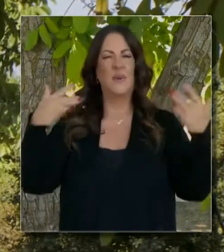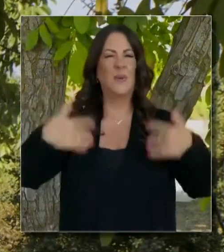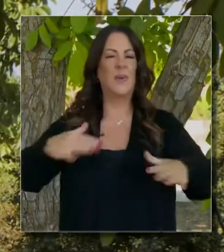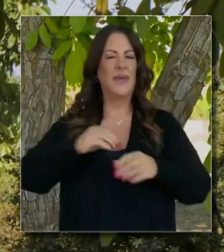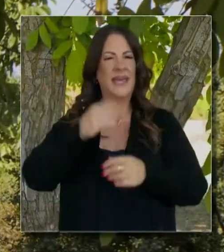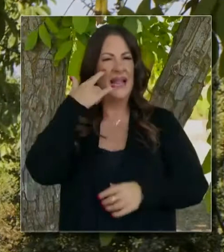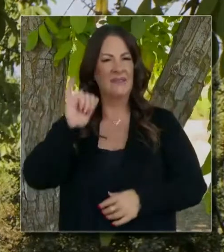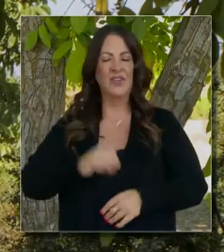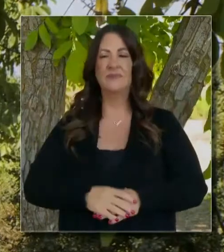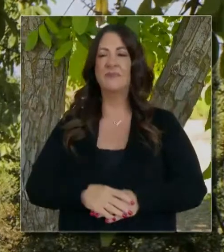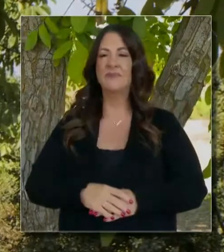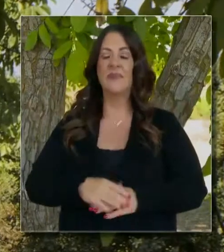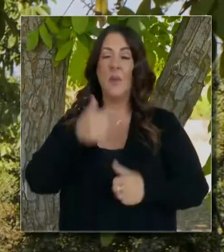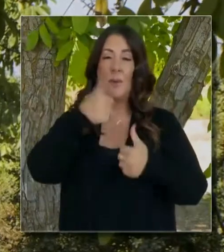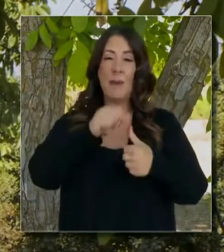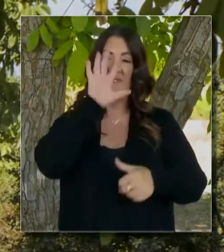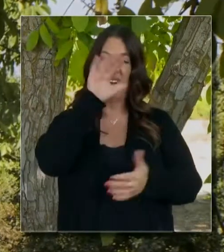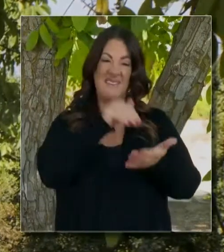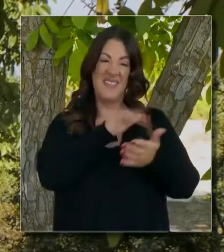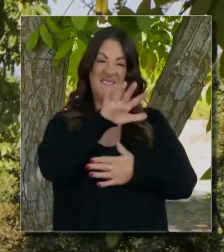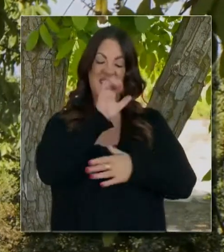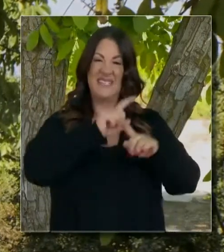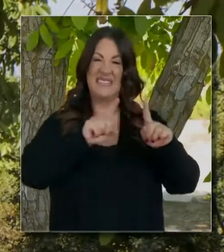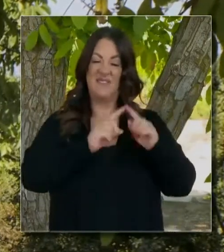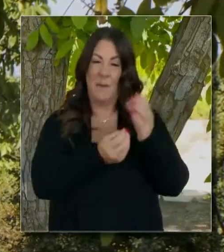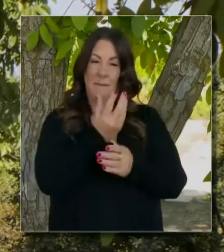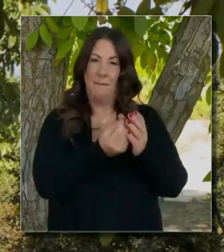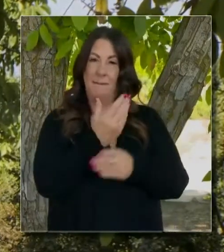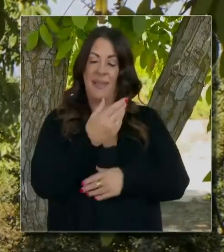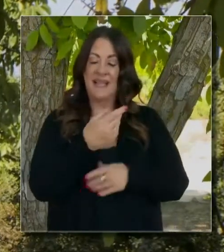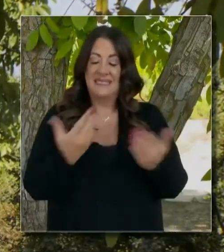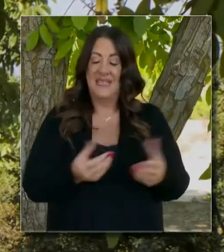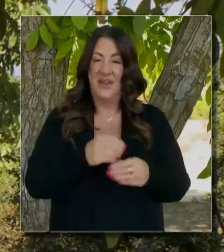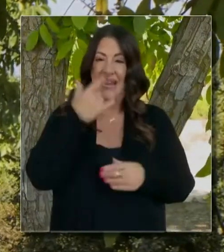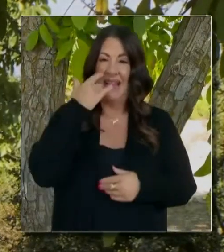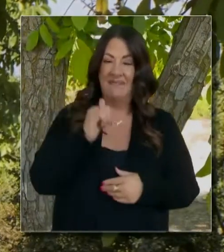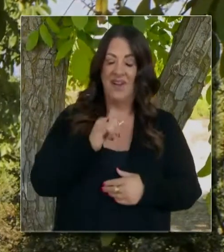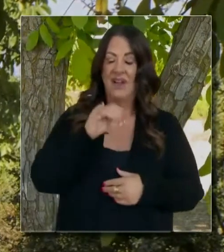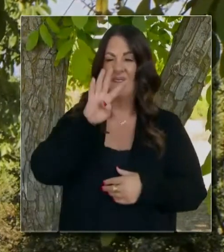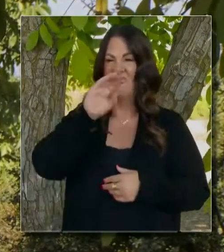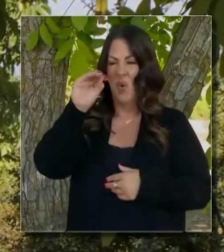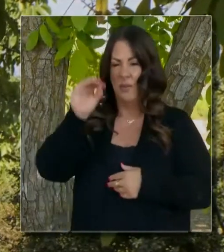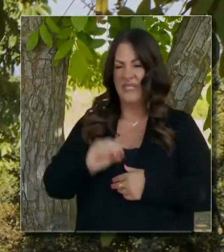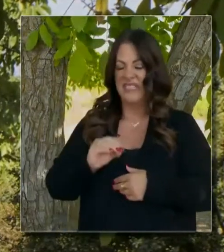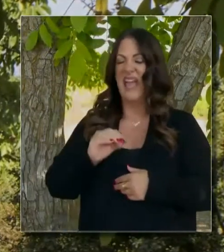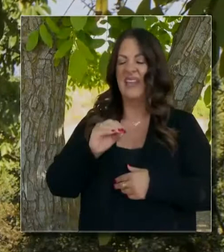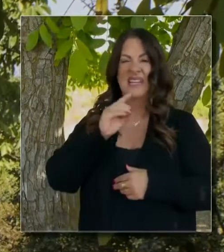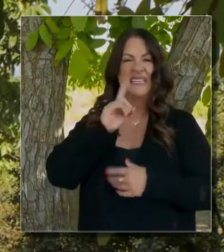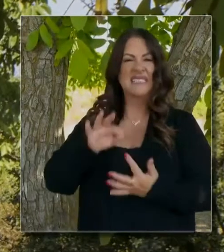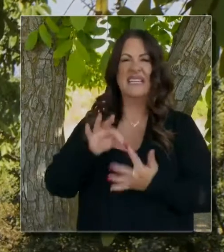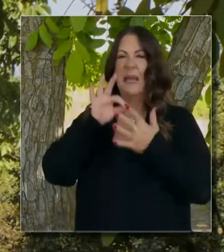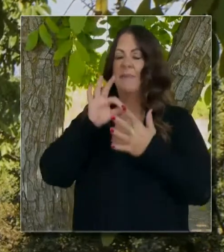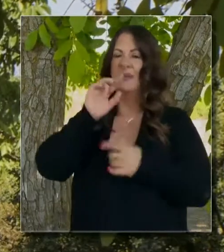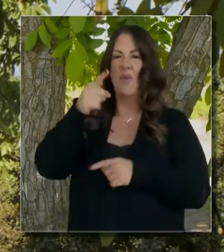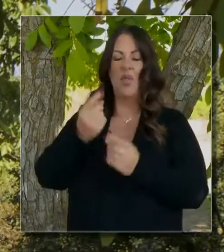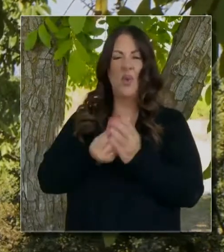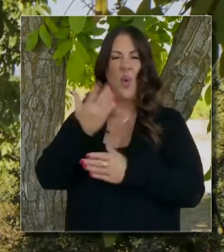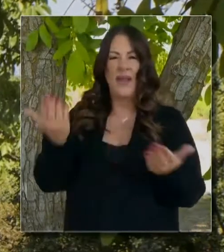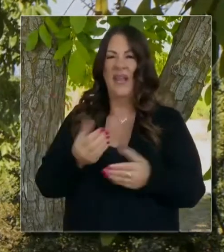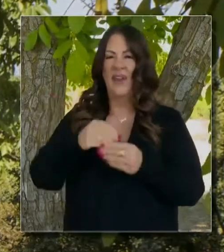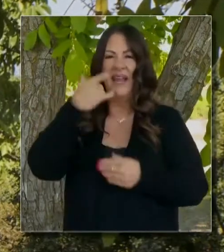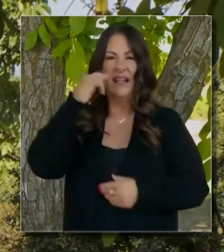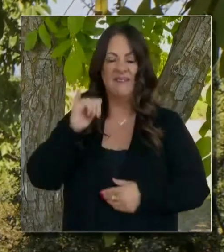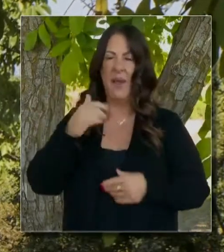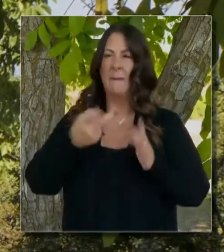mentioned the 5,500 different plant species. Again, 40% endemic here in the state of California. The abundance that